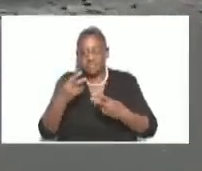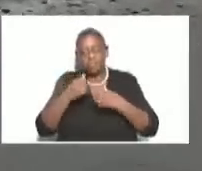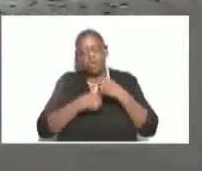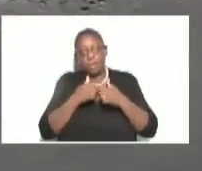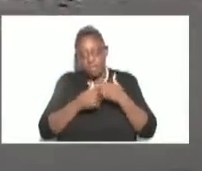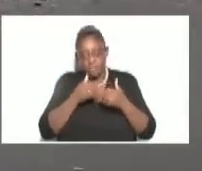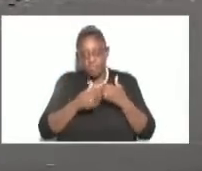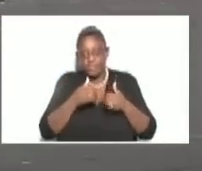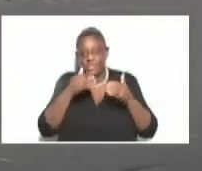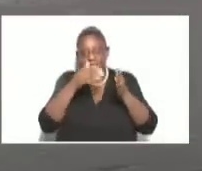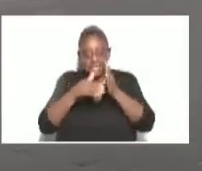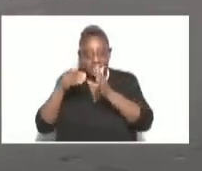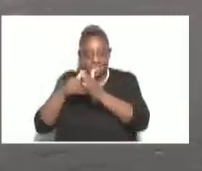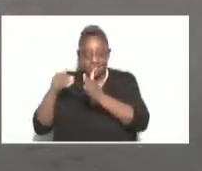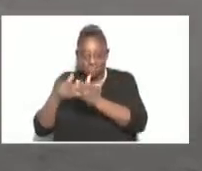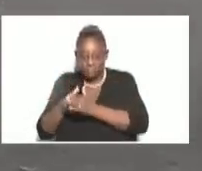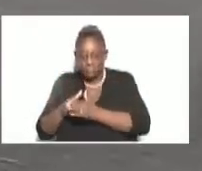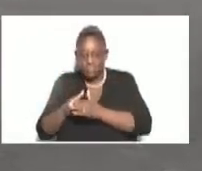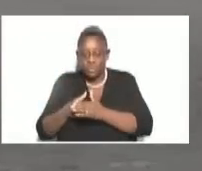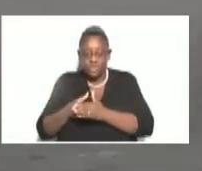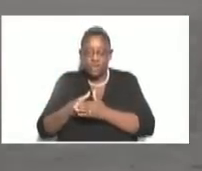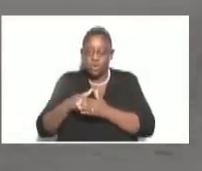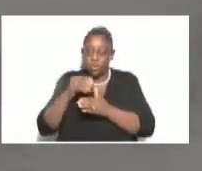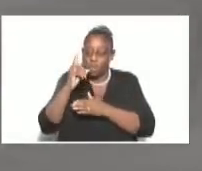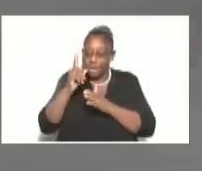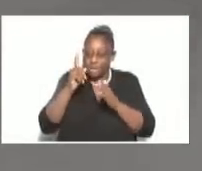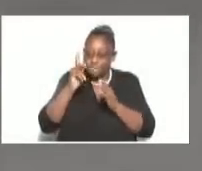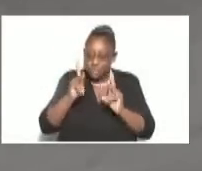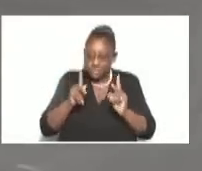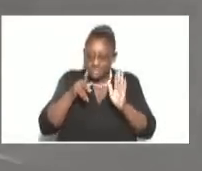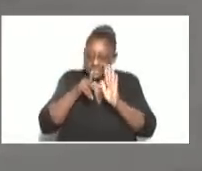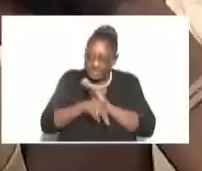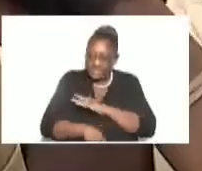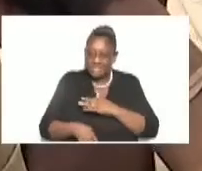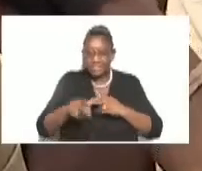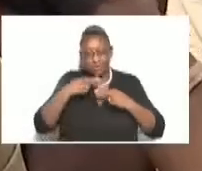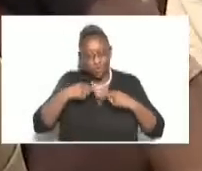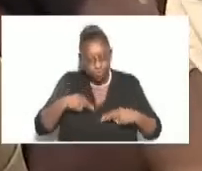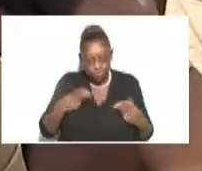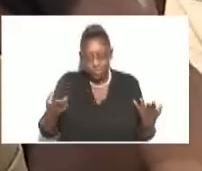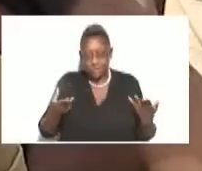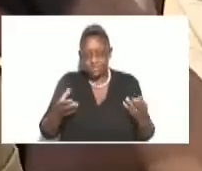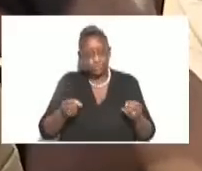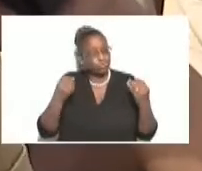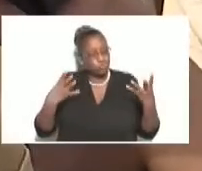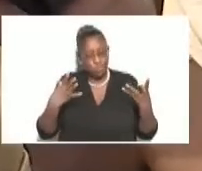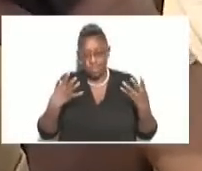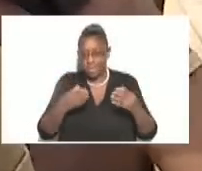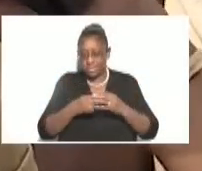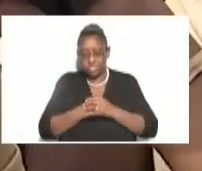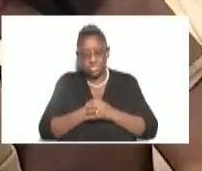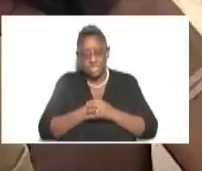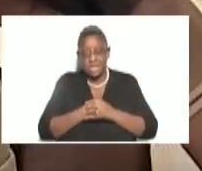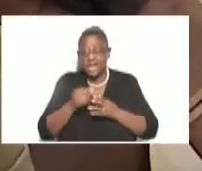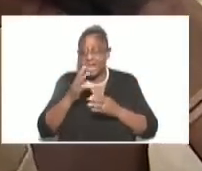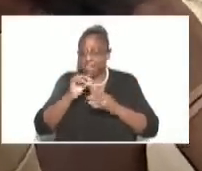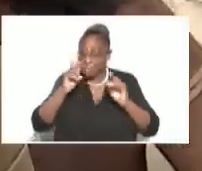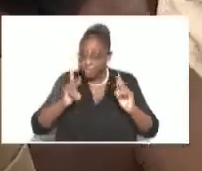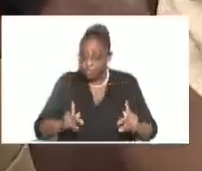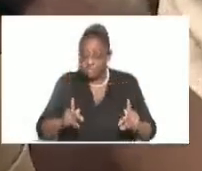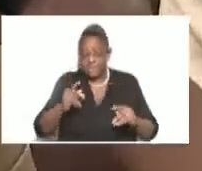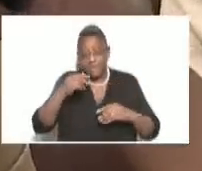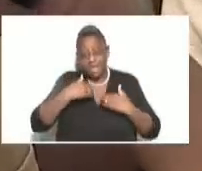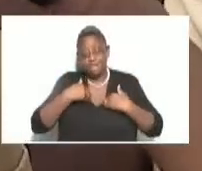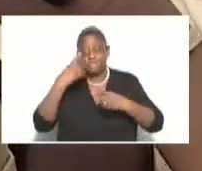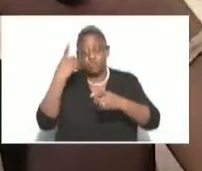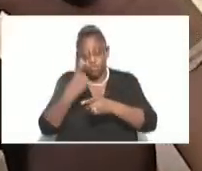is just too much. That's a human life. That's a human being. And that person has a right to life just like any of